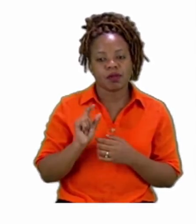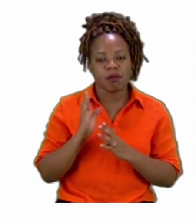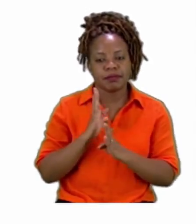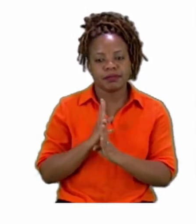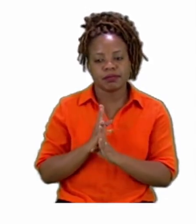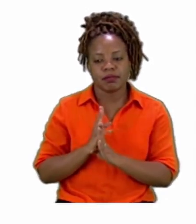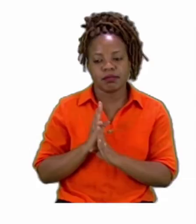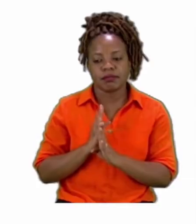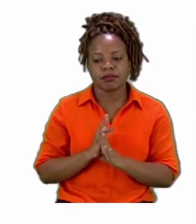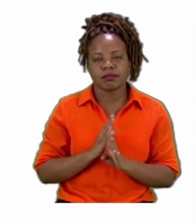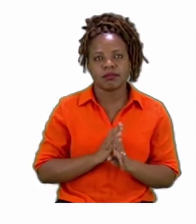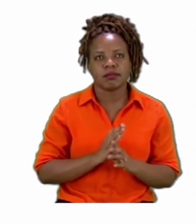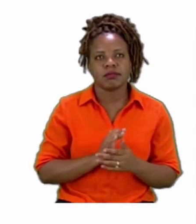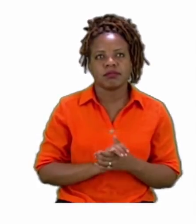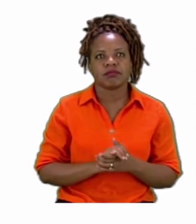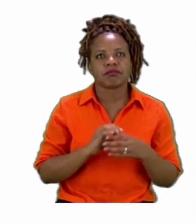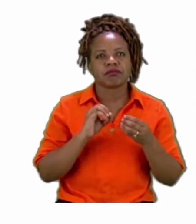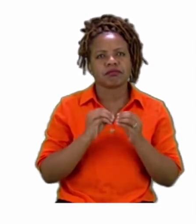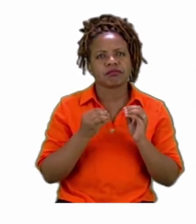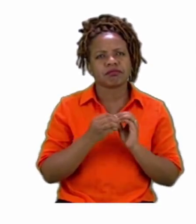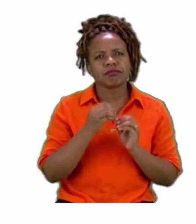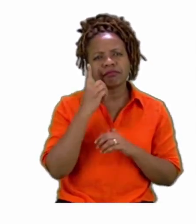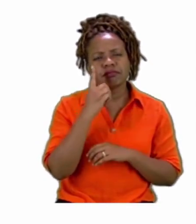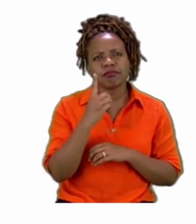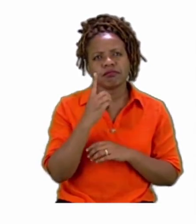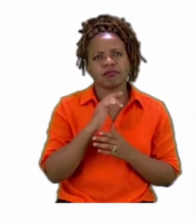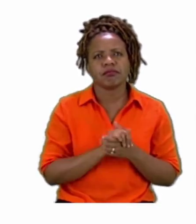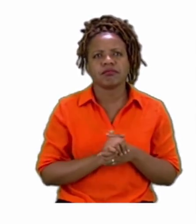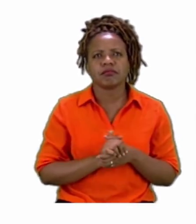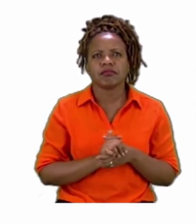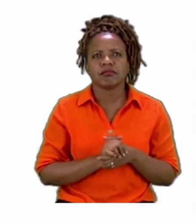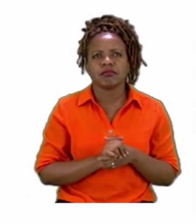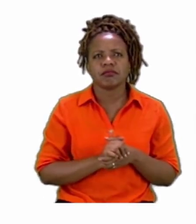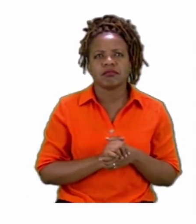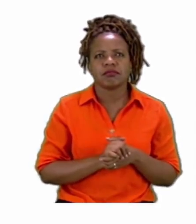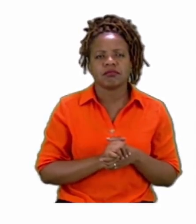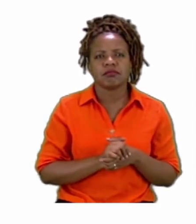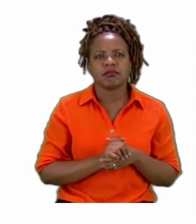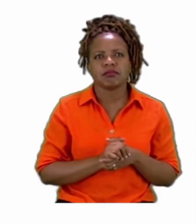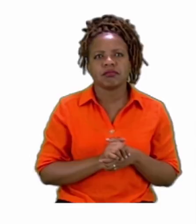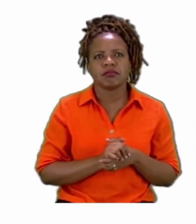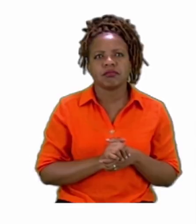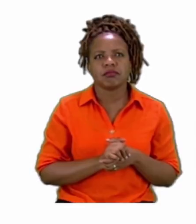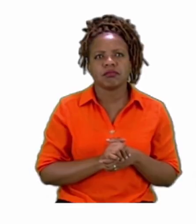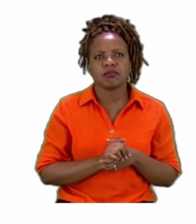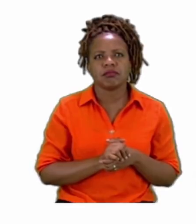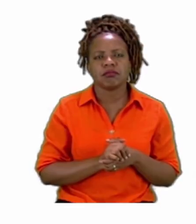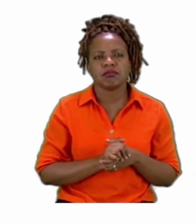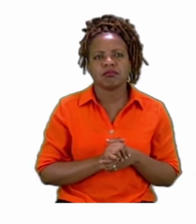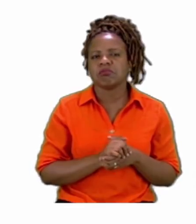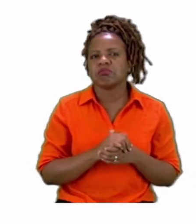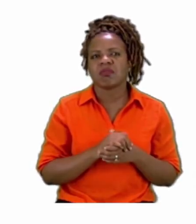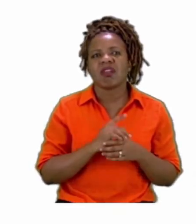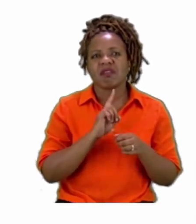So we are going to talk about number 1. The first sentence that we're going to put needs to be something to